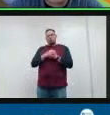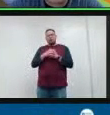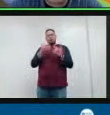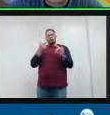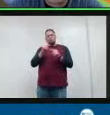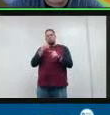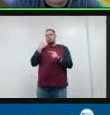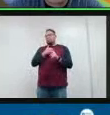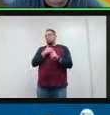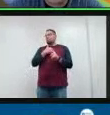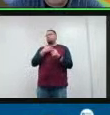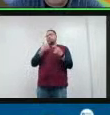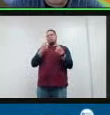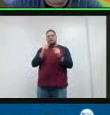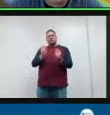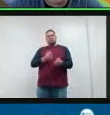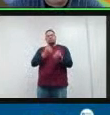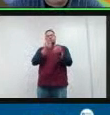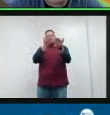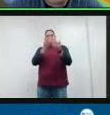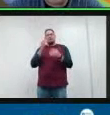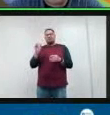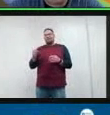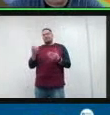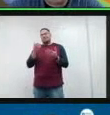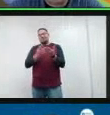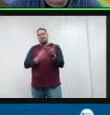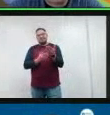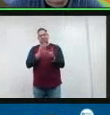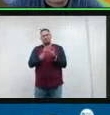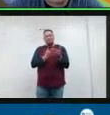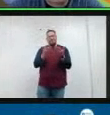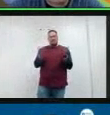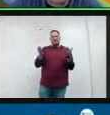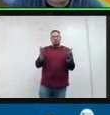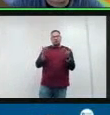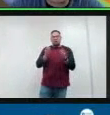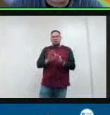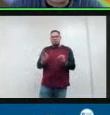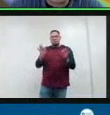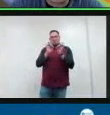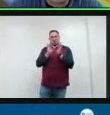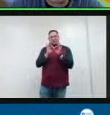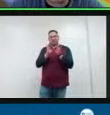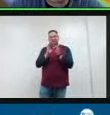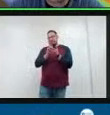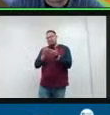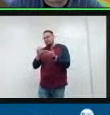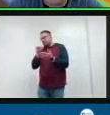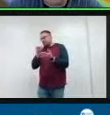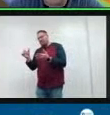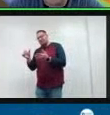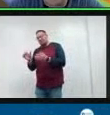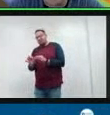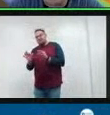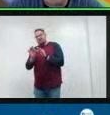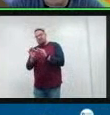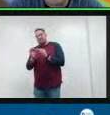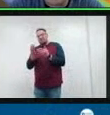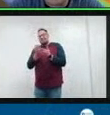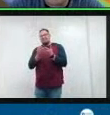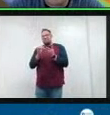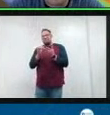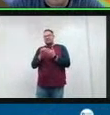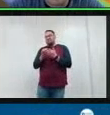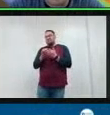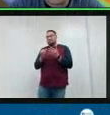to bring that forward. And yes, some things are pressing, some things are not. Some things are found to be pressing for